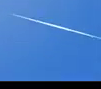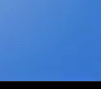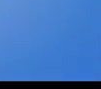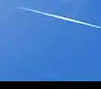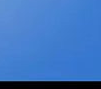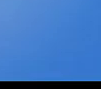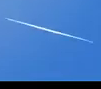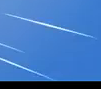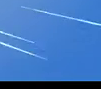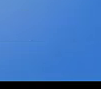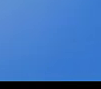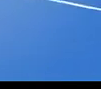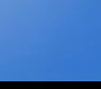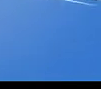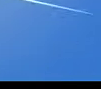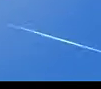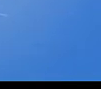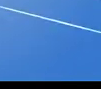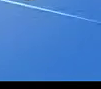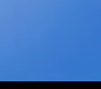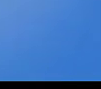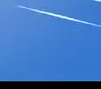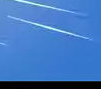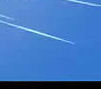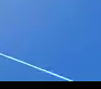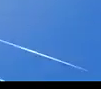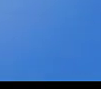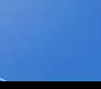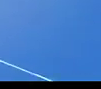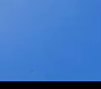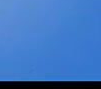Welcome and study with Tanzania Institute of Education.